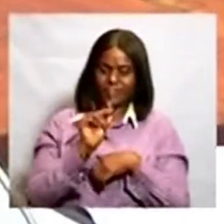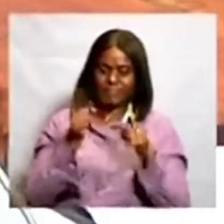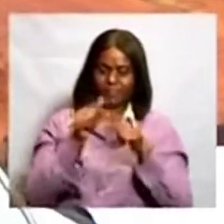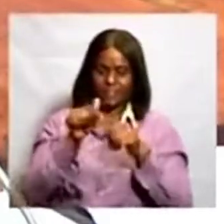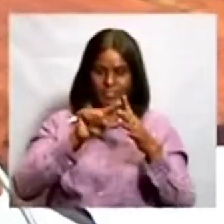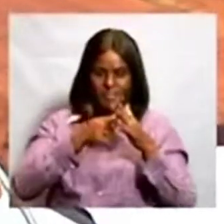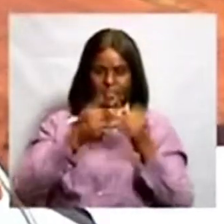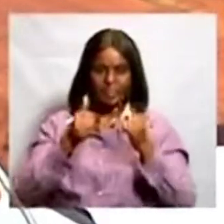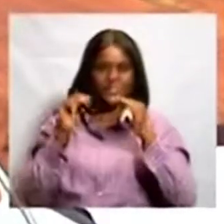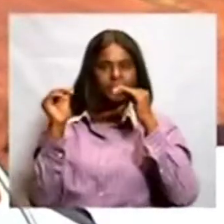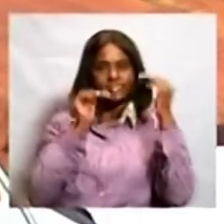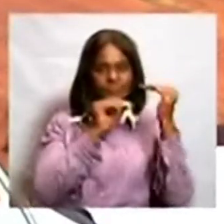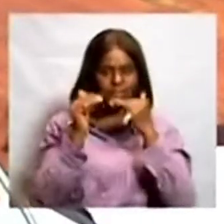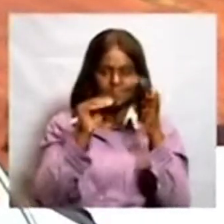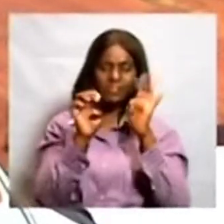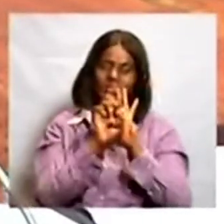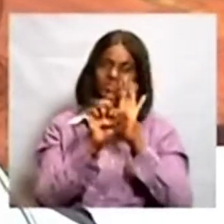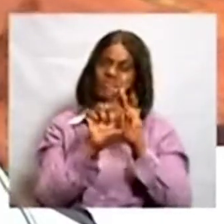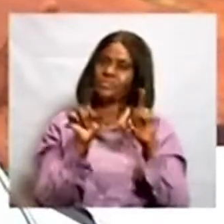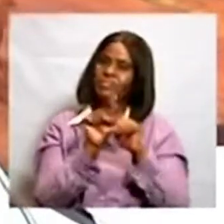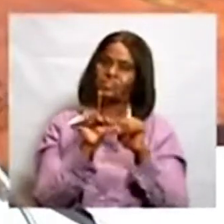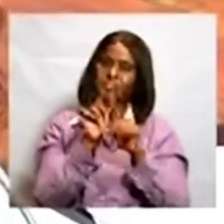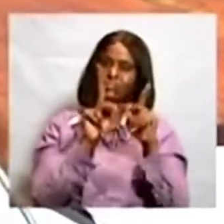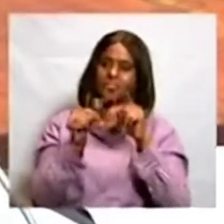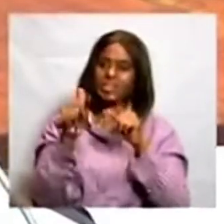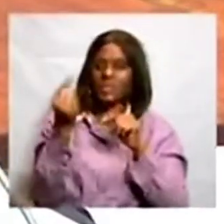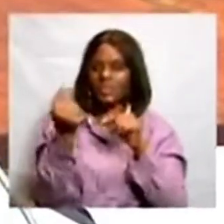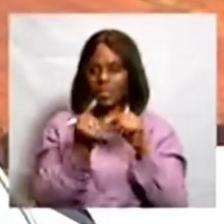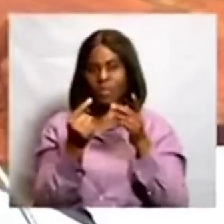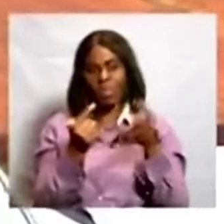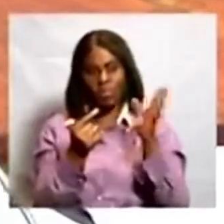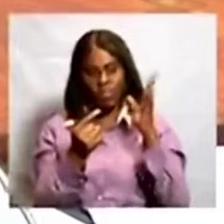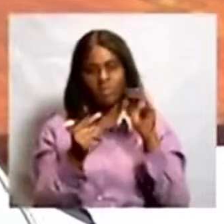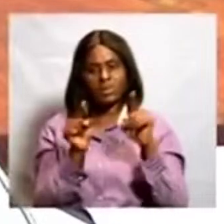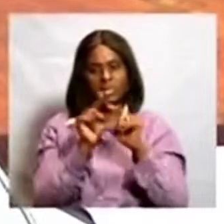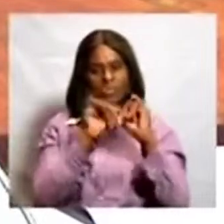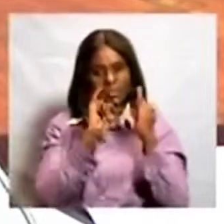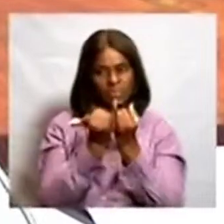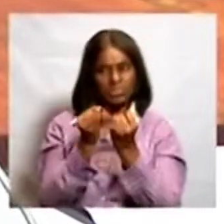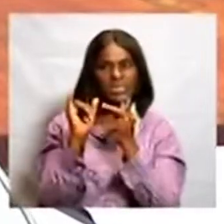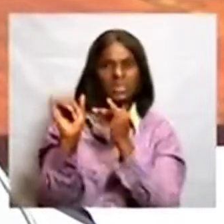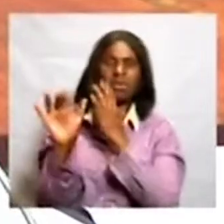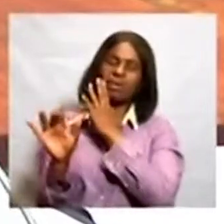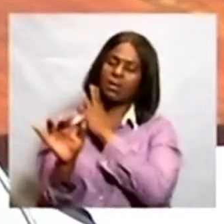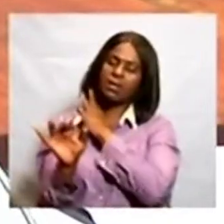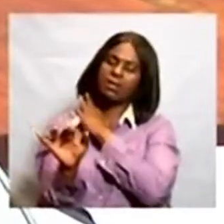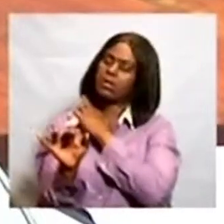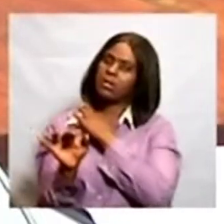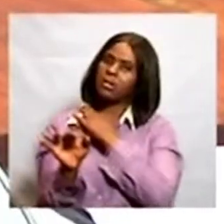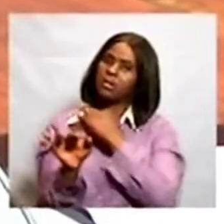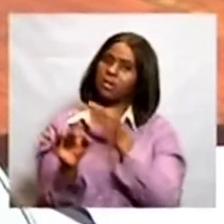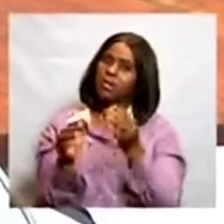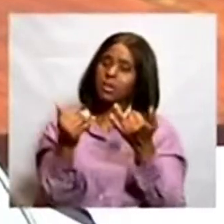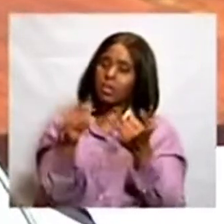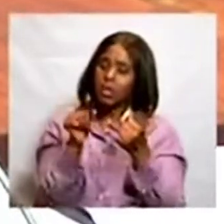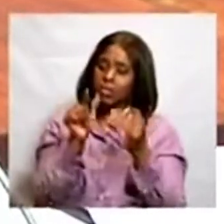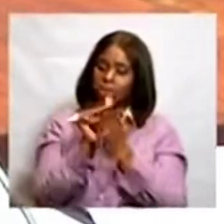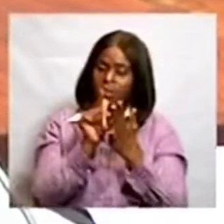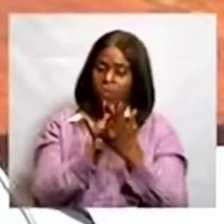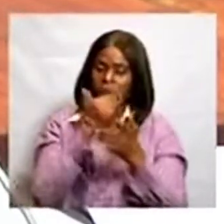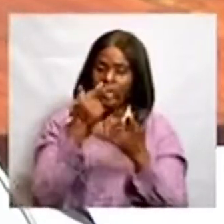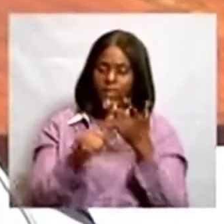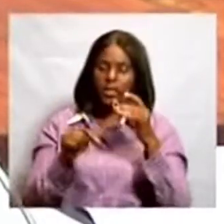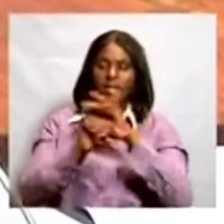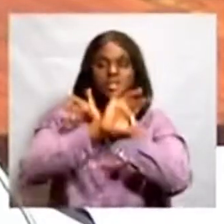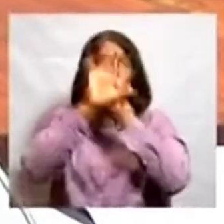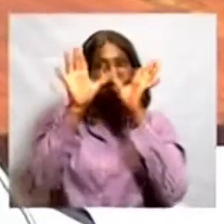to argue over such. Because people come and go, institutions remain. So that act has to be